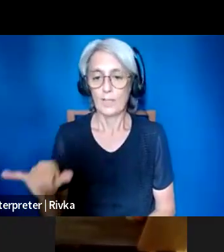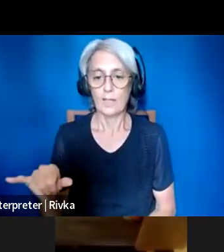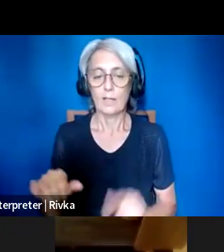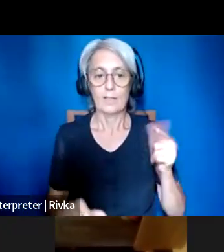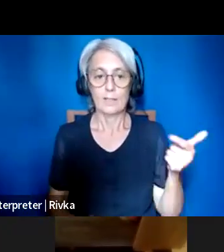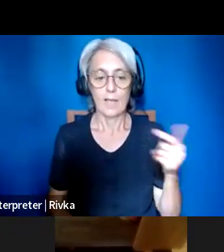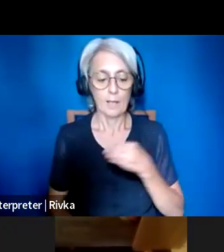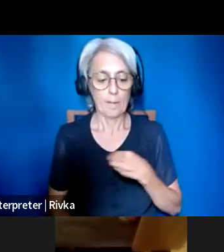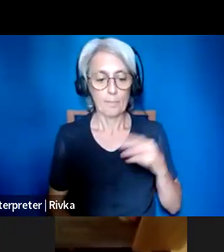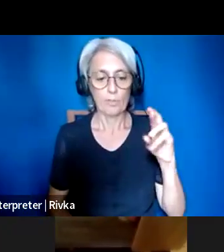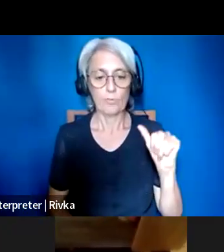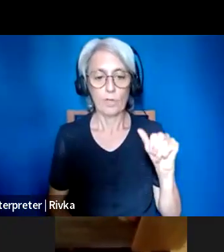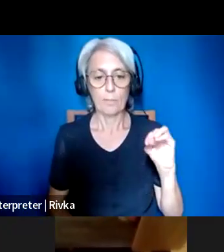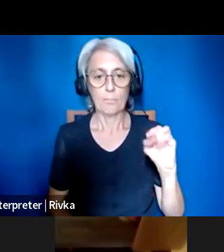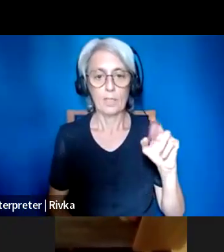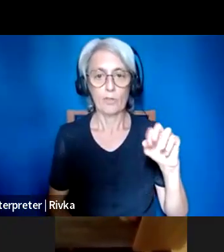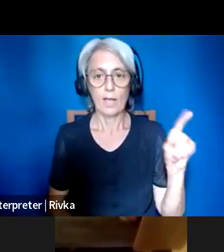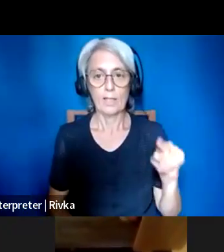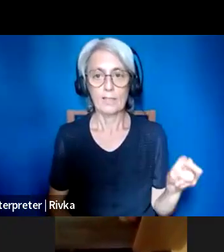second from Member Ramirez.